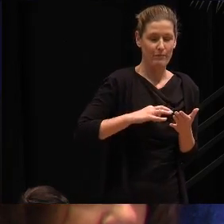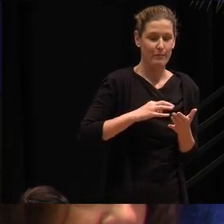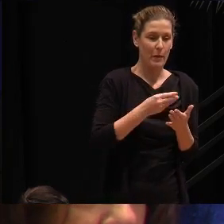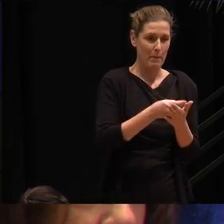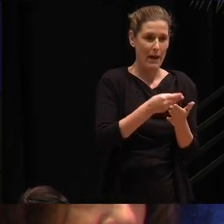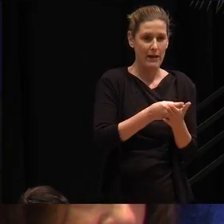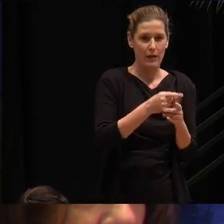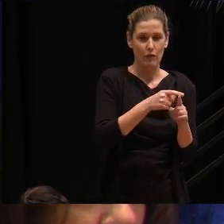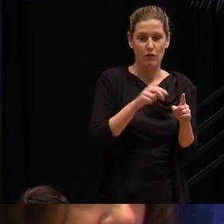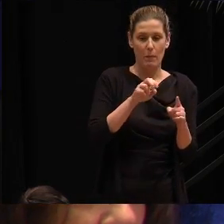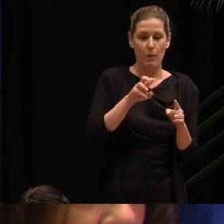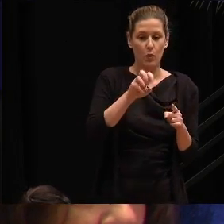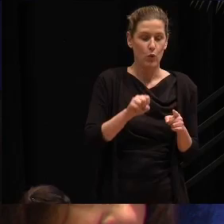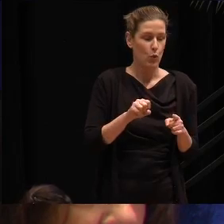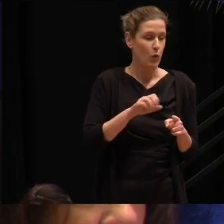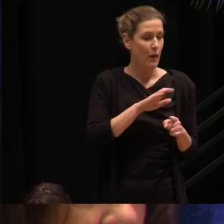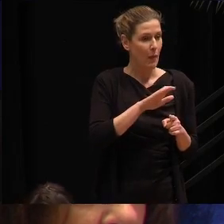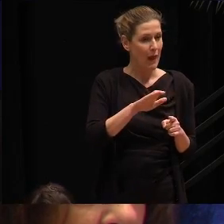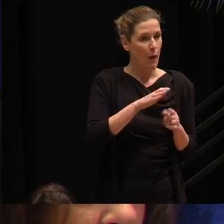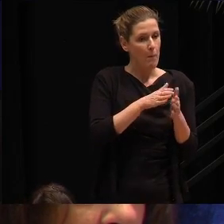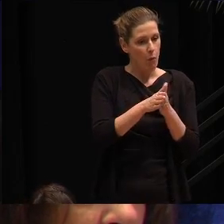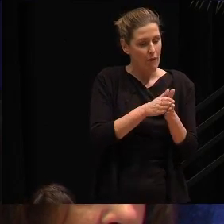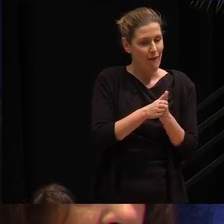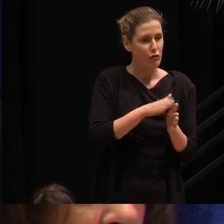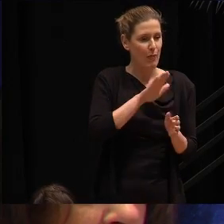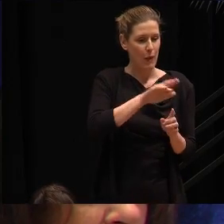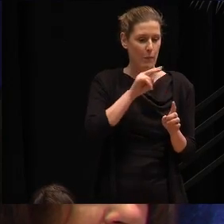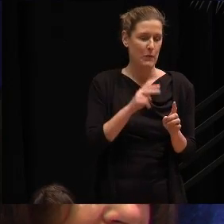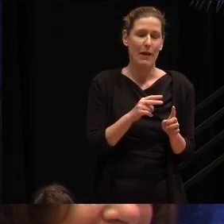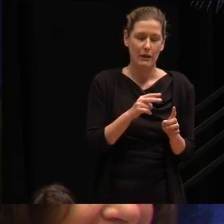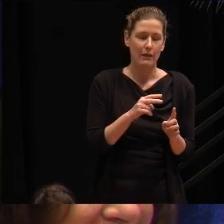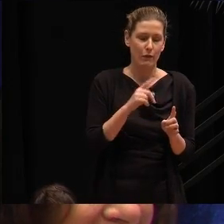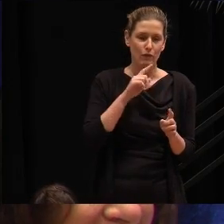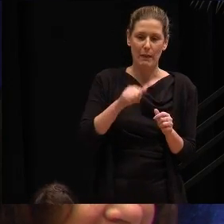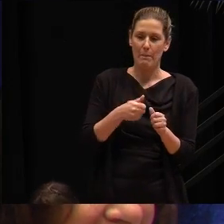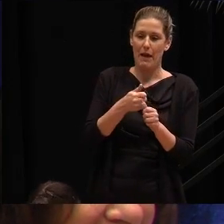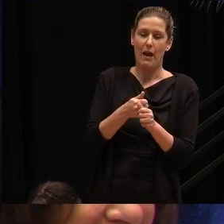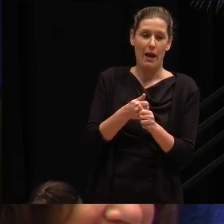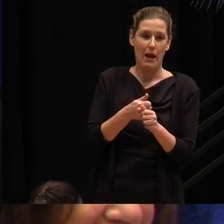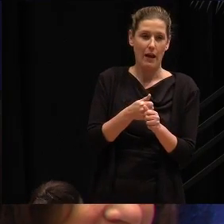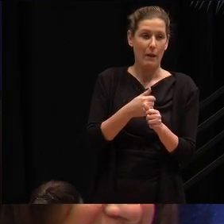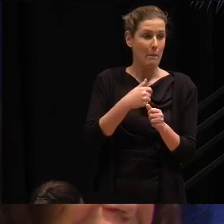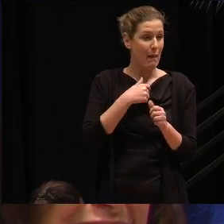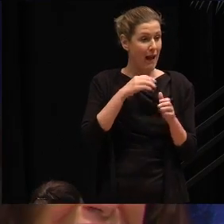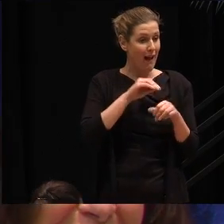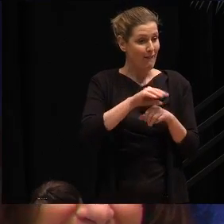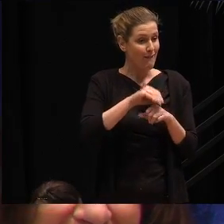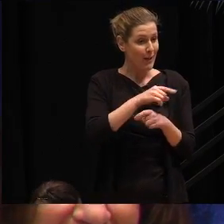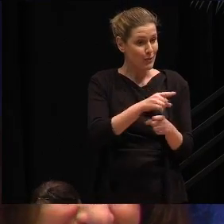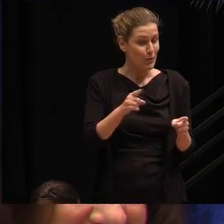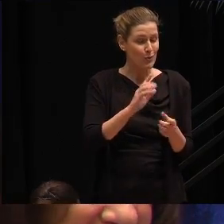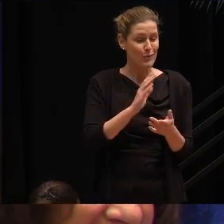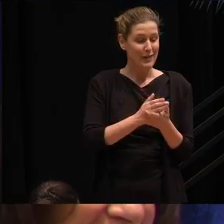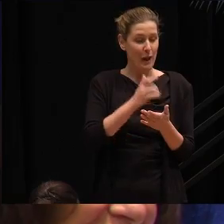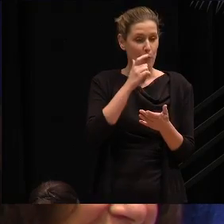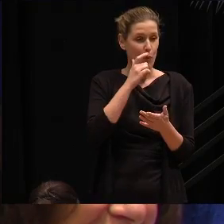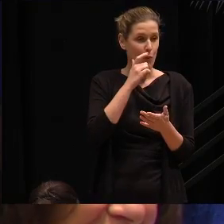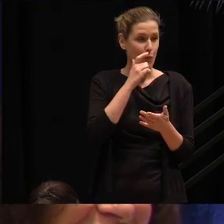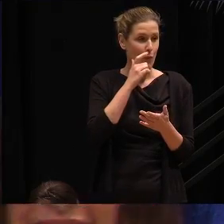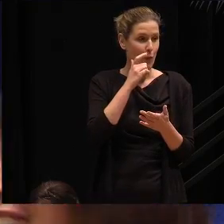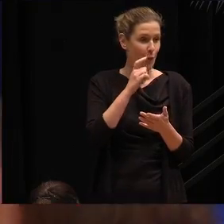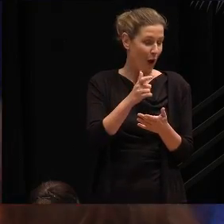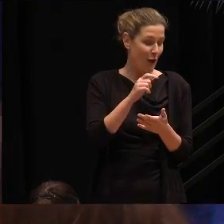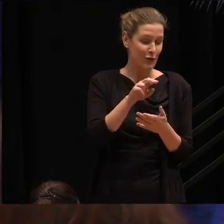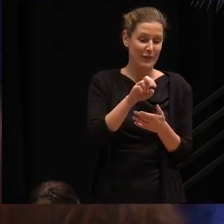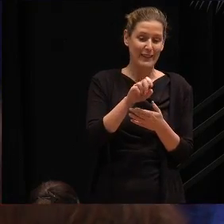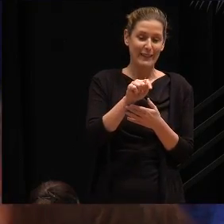their economic imperative drives all of this. My advice to you is to stop watching network news and start listening to public radio. I'm